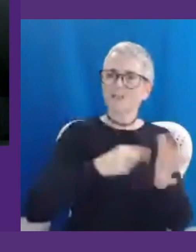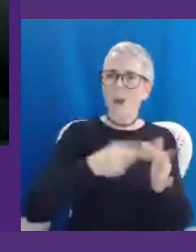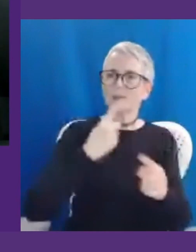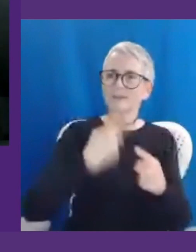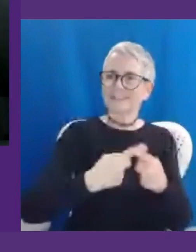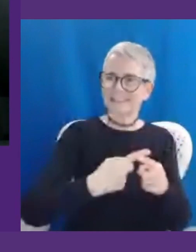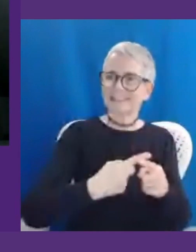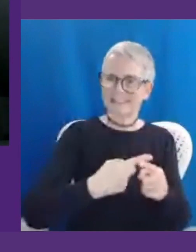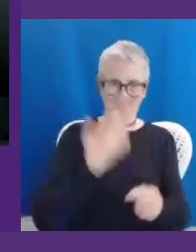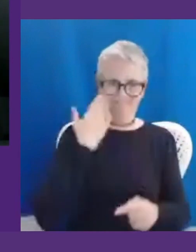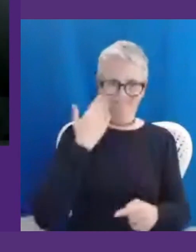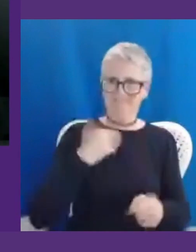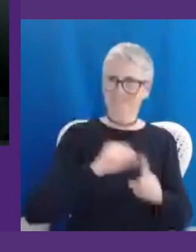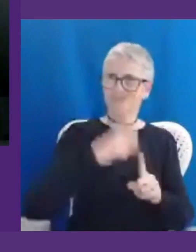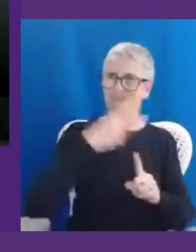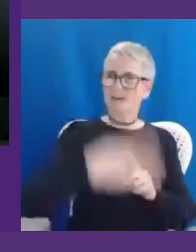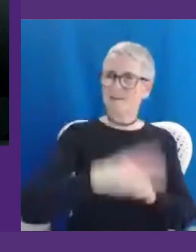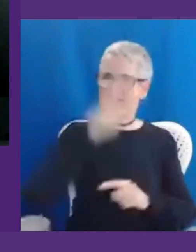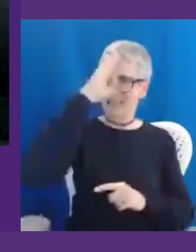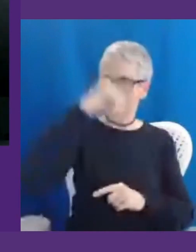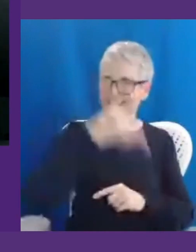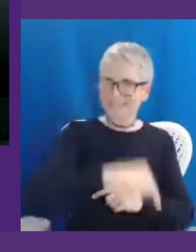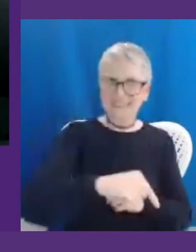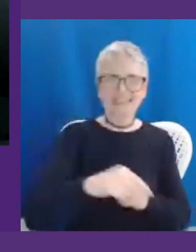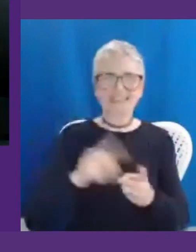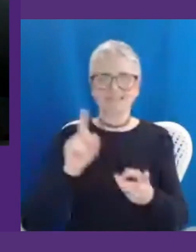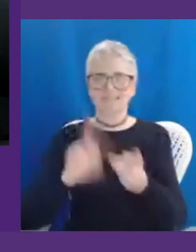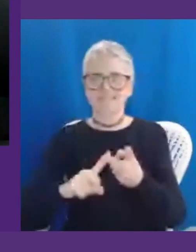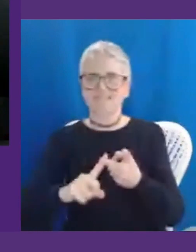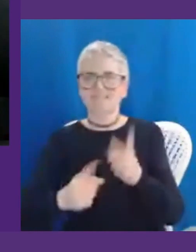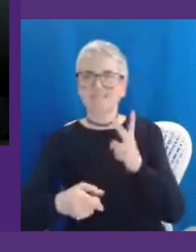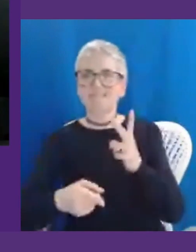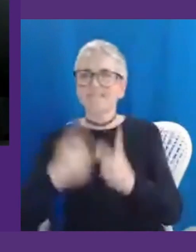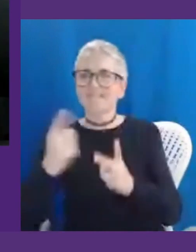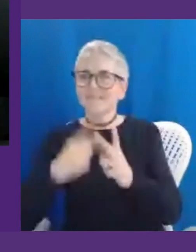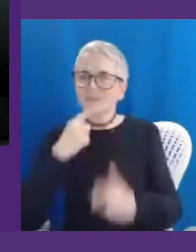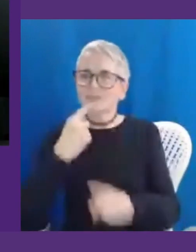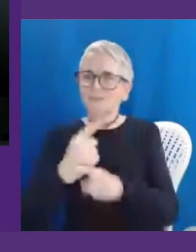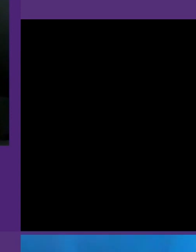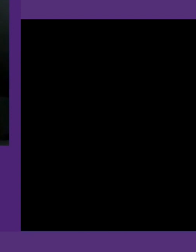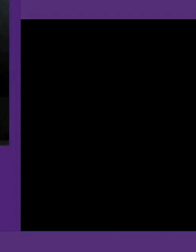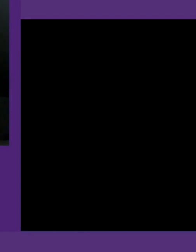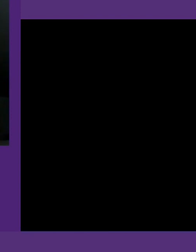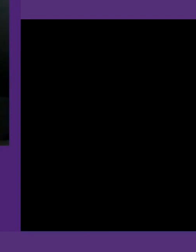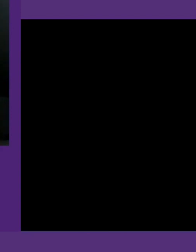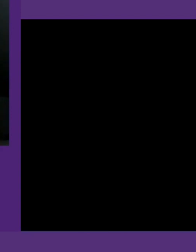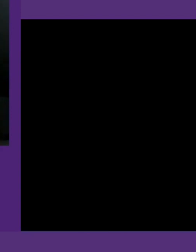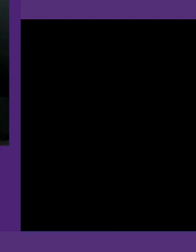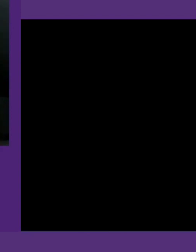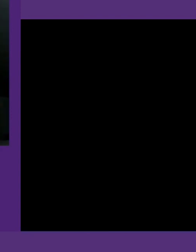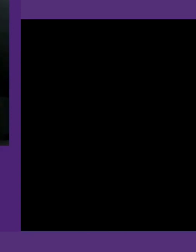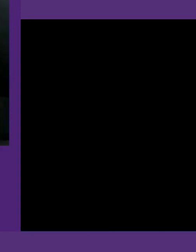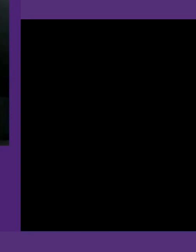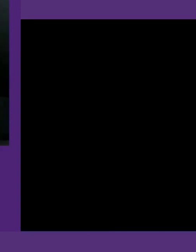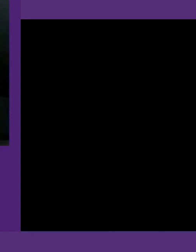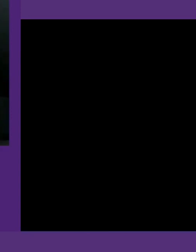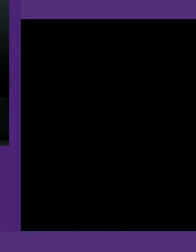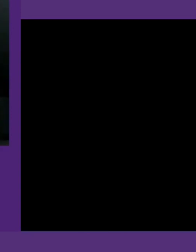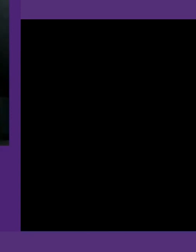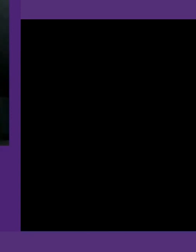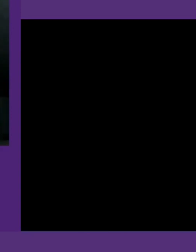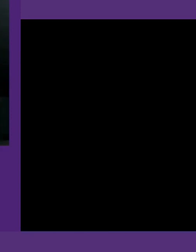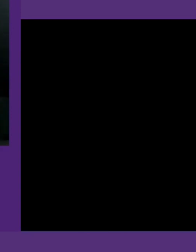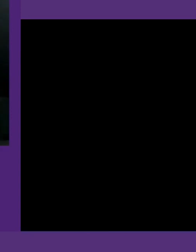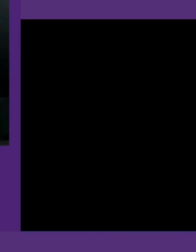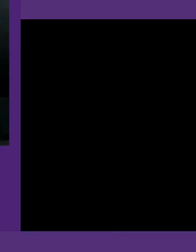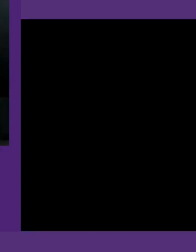disability and abortion, as well in sort of our long-running shows as well, like Hollyoaks, First Dates, Gogglebox, and The Great British Bake Off,